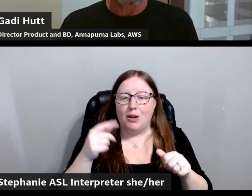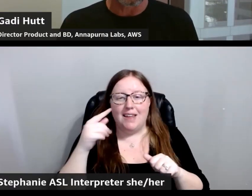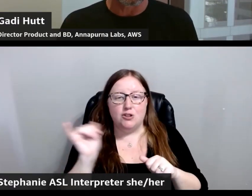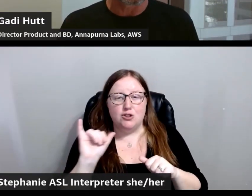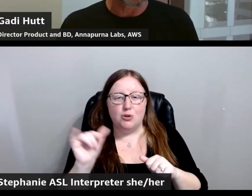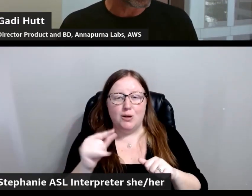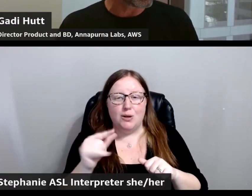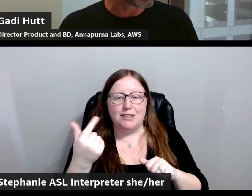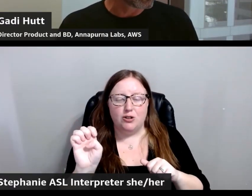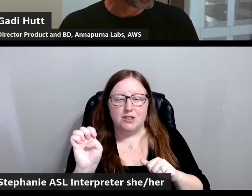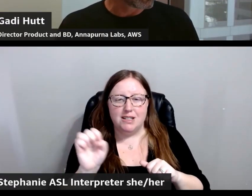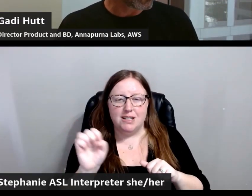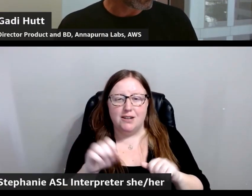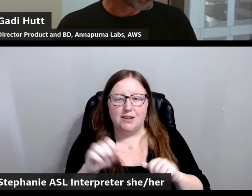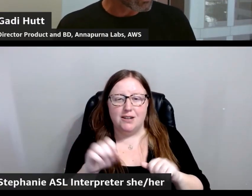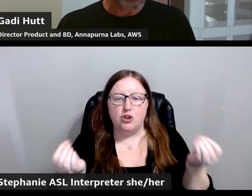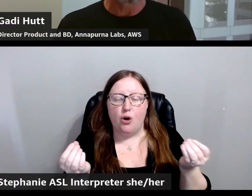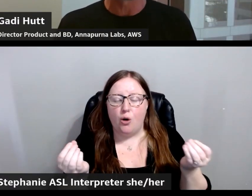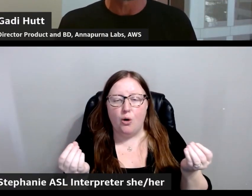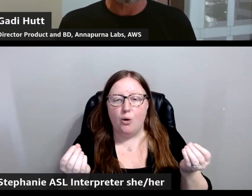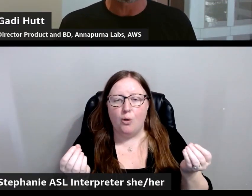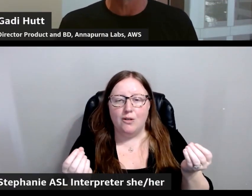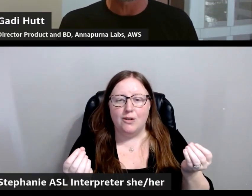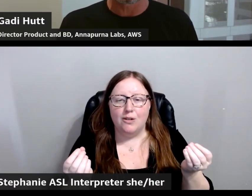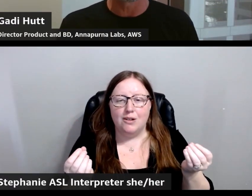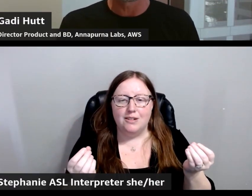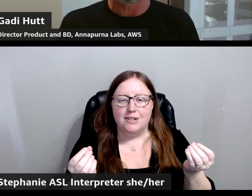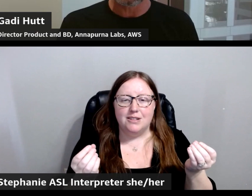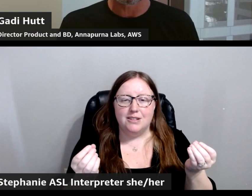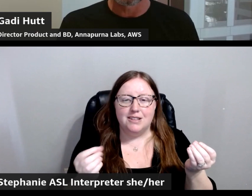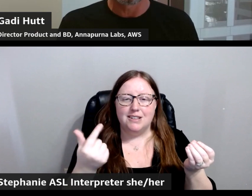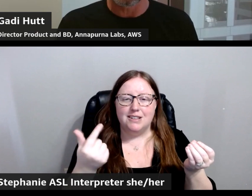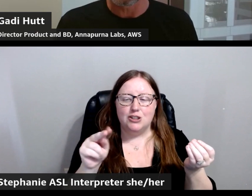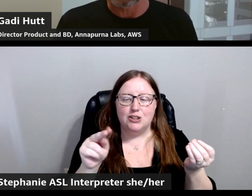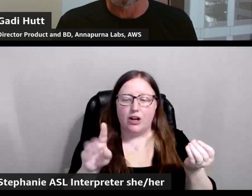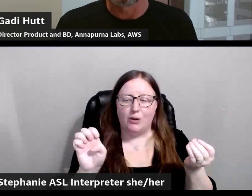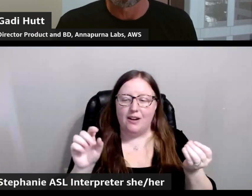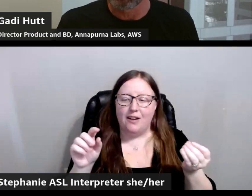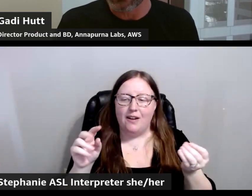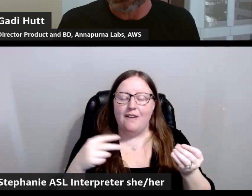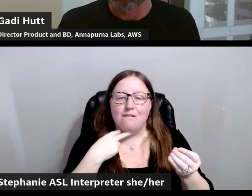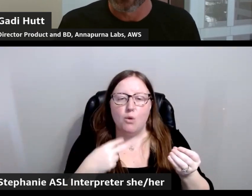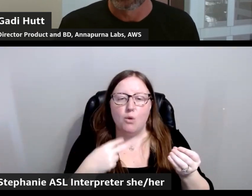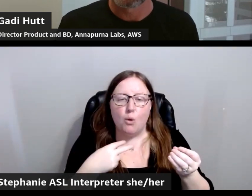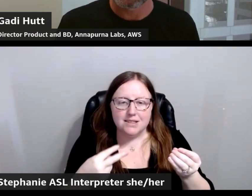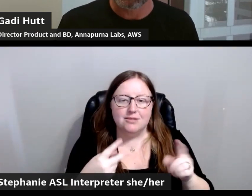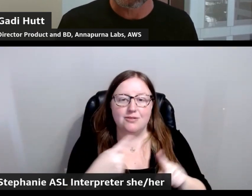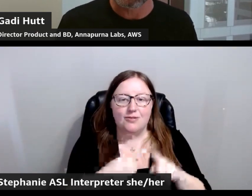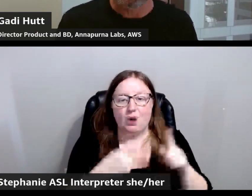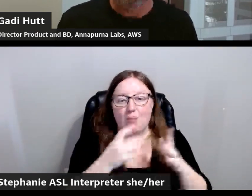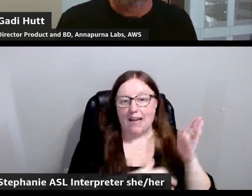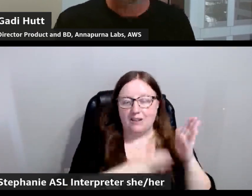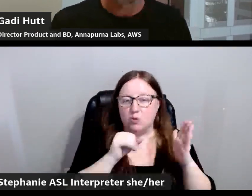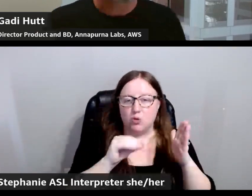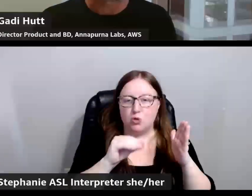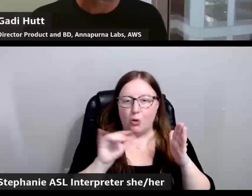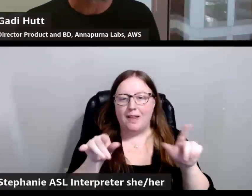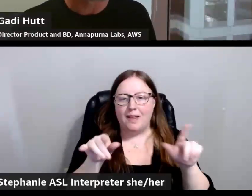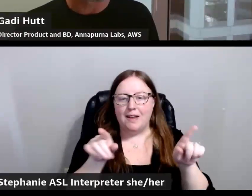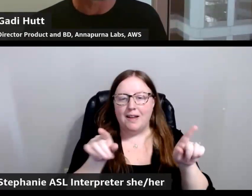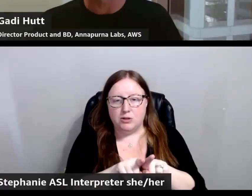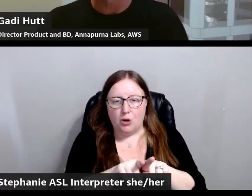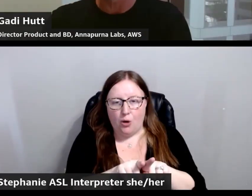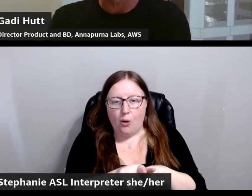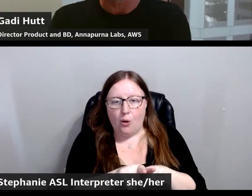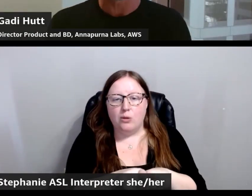generative. There is no, it basically generates voice from text. So that's also, I would at